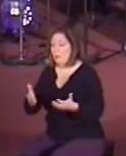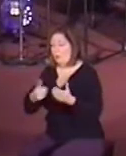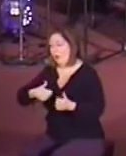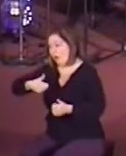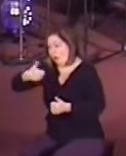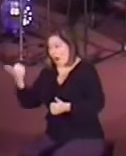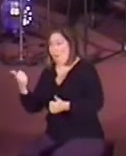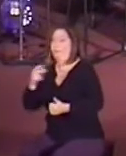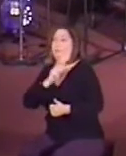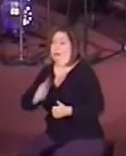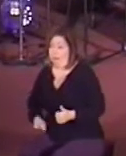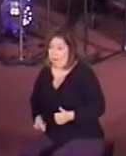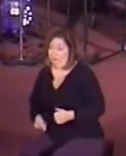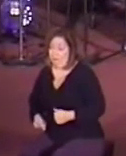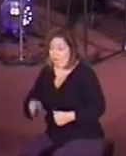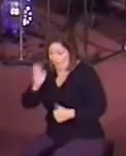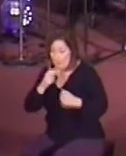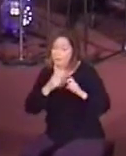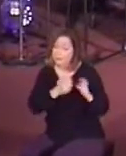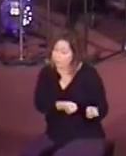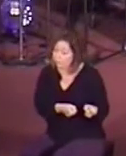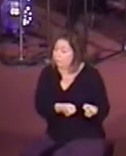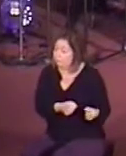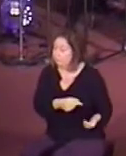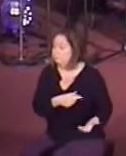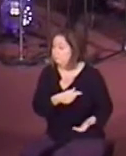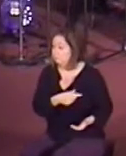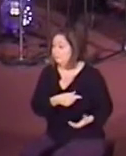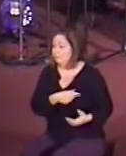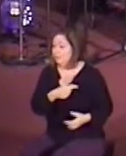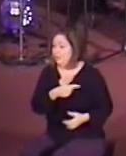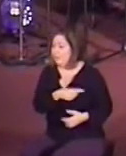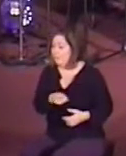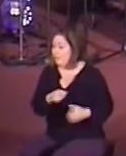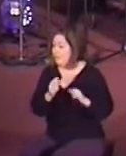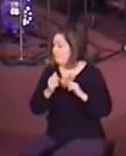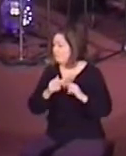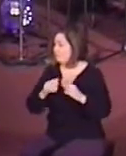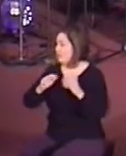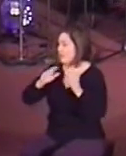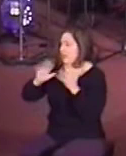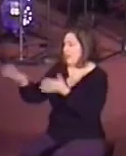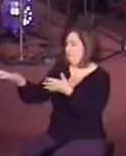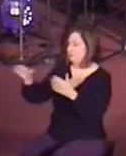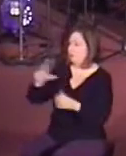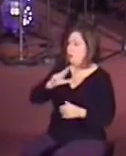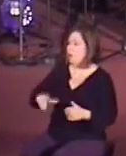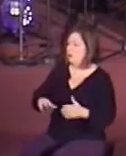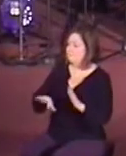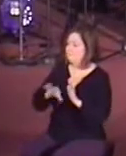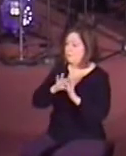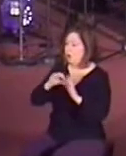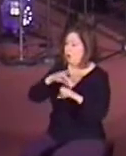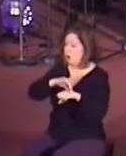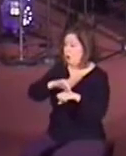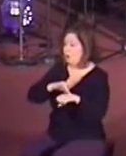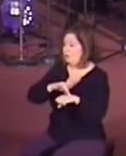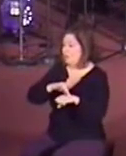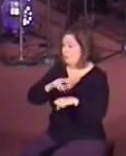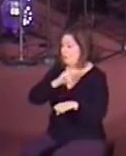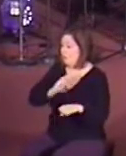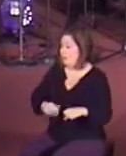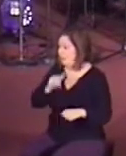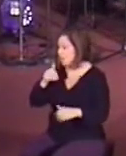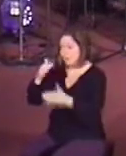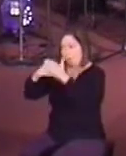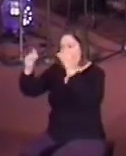somebody else. And God gave it to them. And they left the Lord, and they chose an earthly king rather than a heavenly one. And I want to ask you